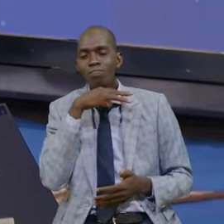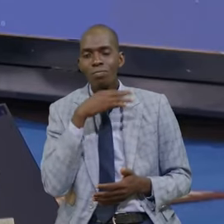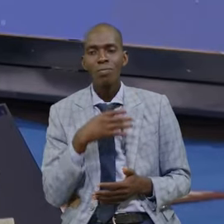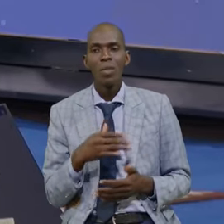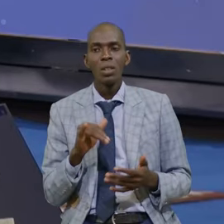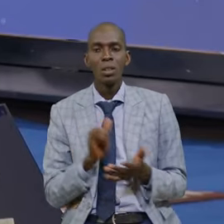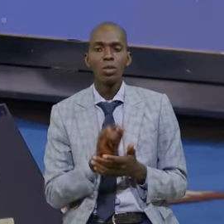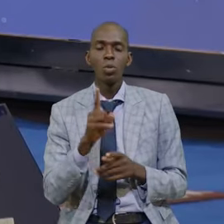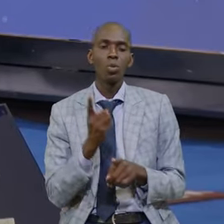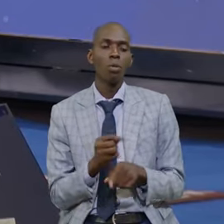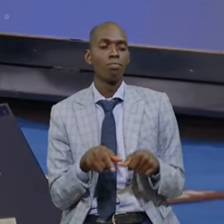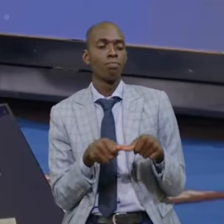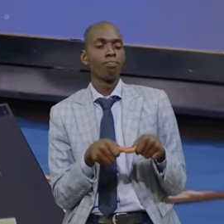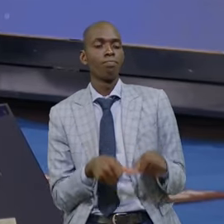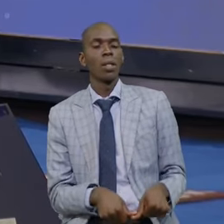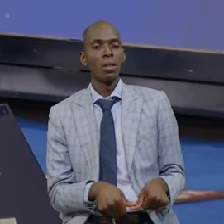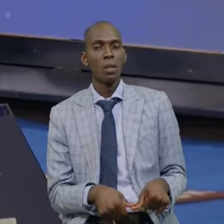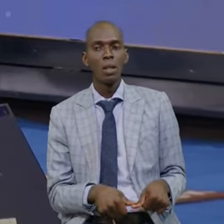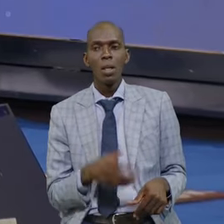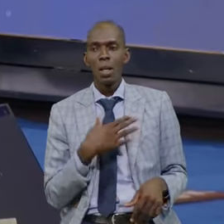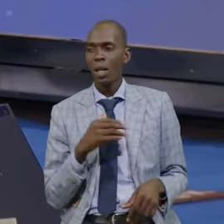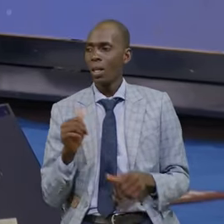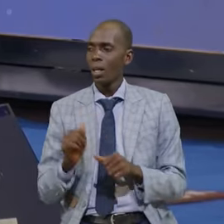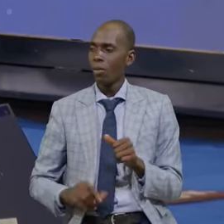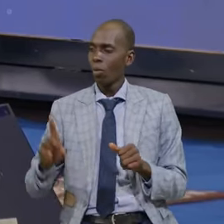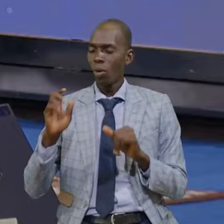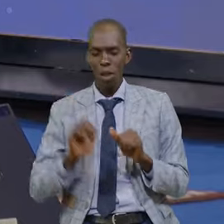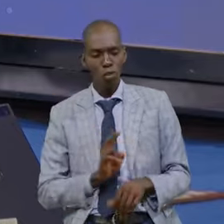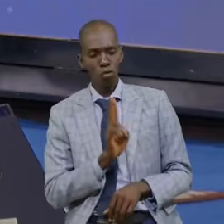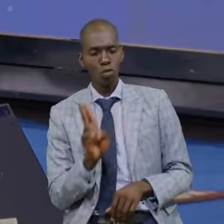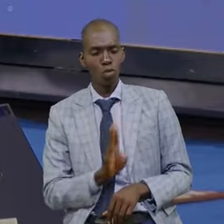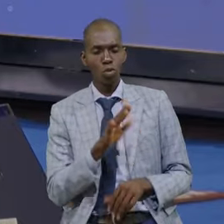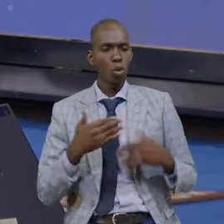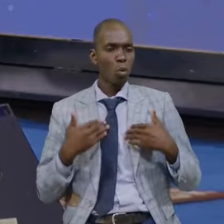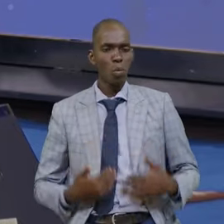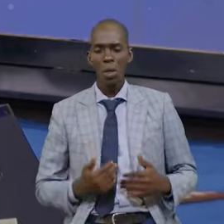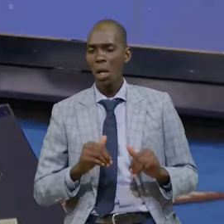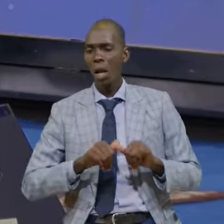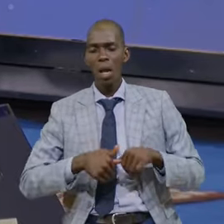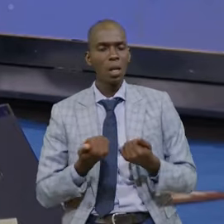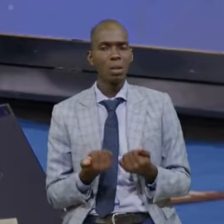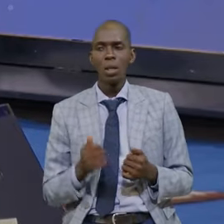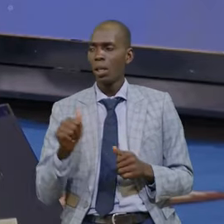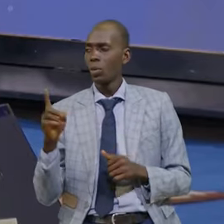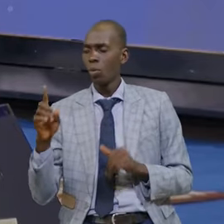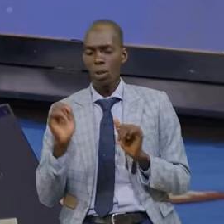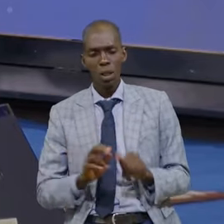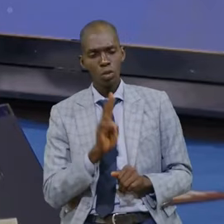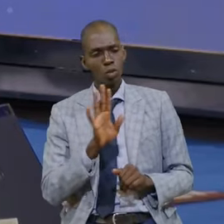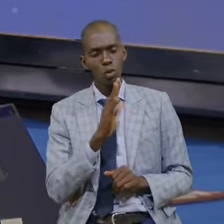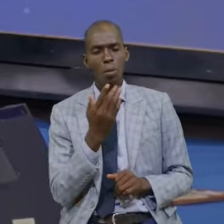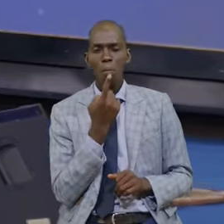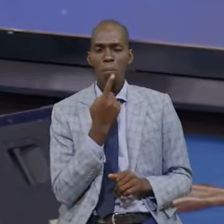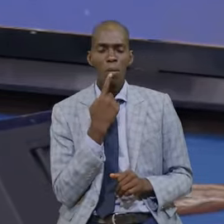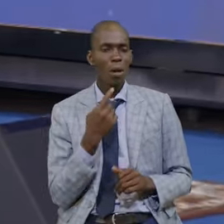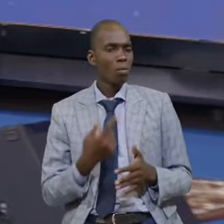stay there. And anybody can use your body the way they want. Anybody can use your mouth the way they want. Anybody